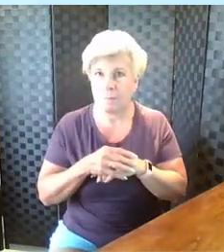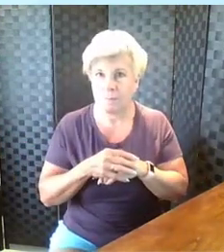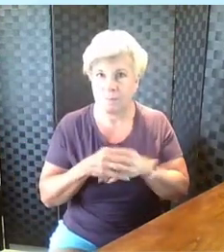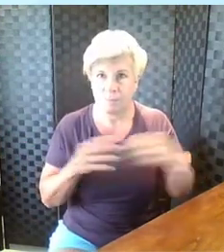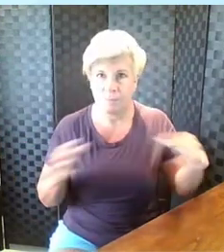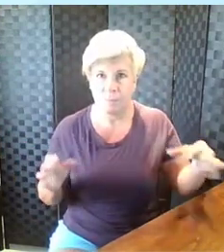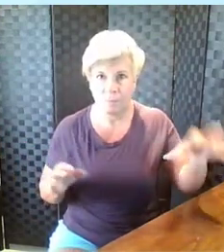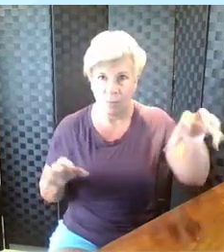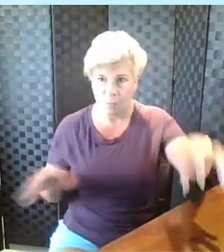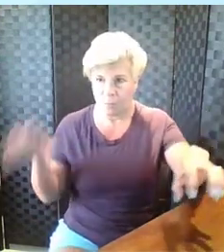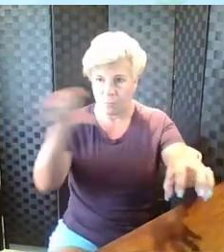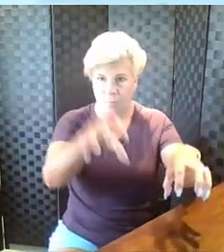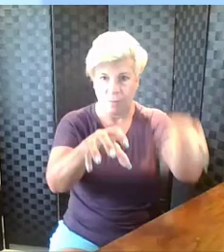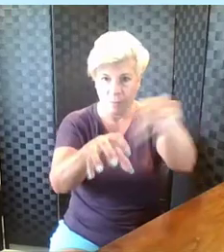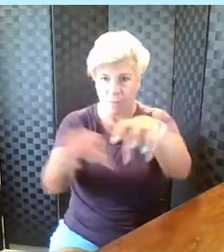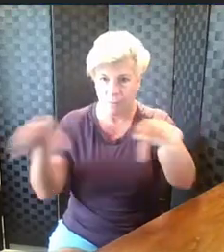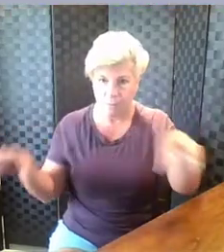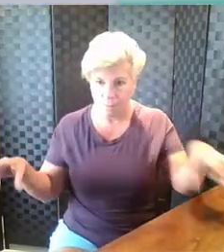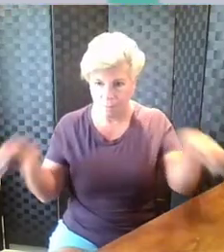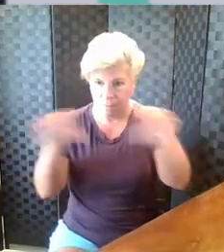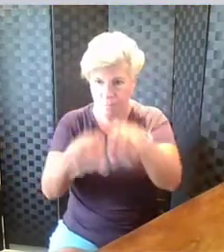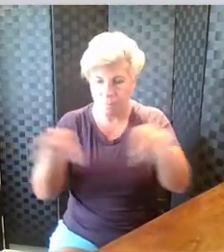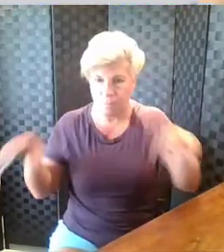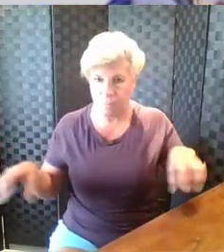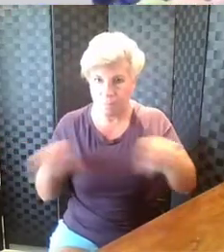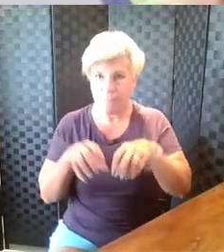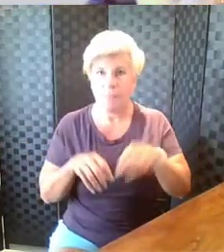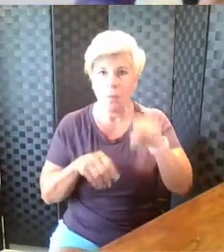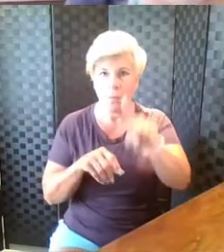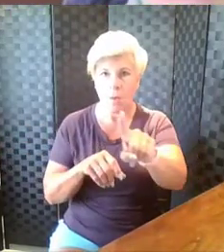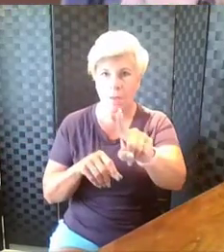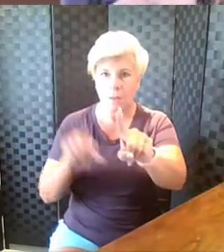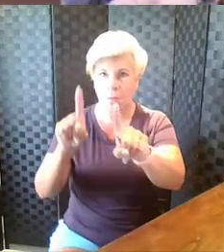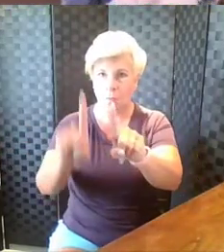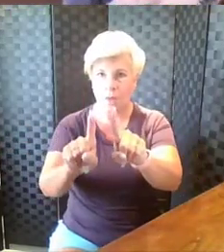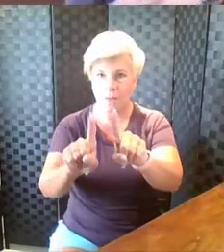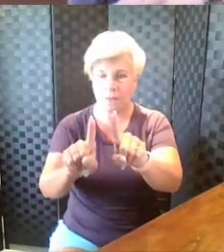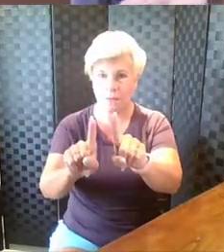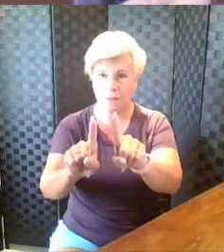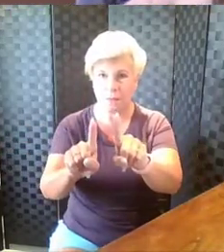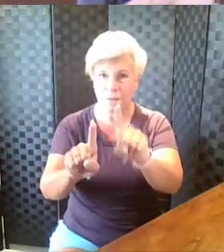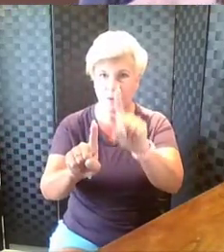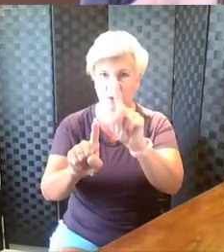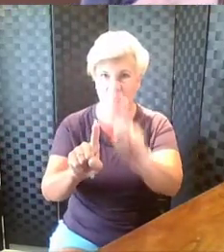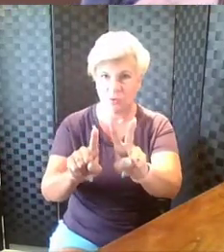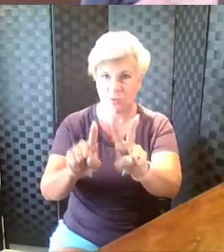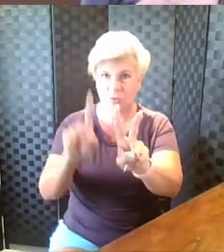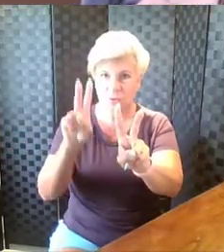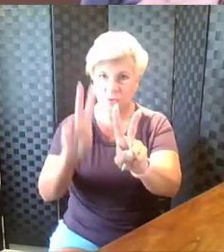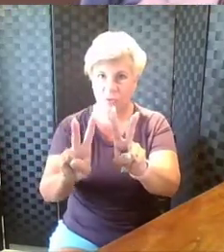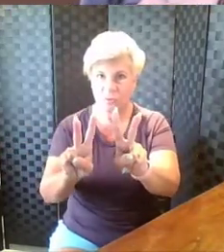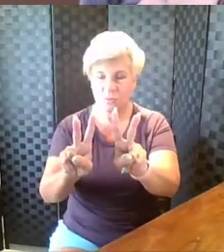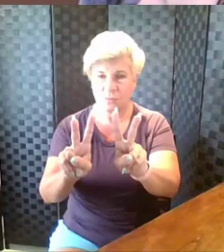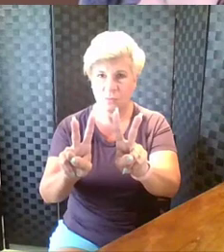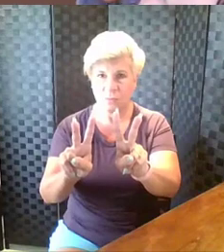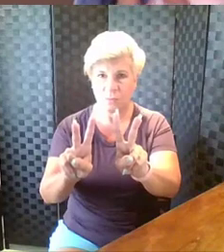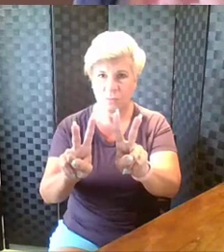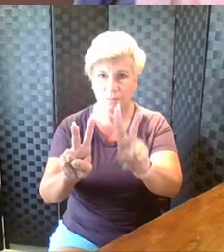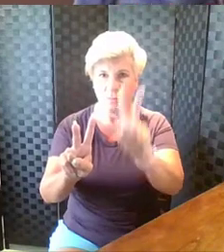this group and see what happens. 1, 1, 2,